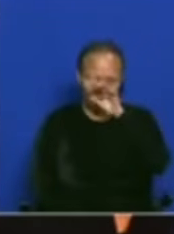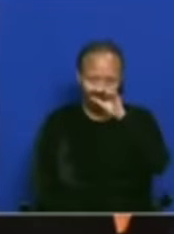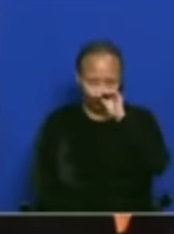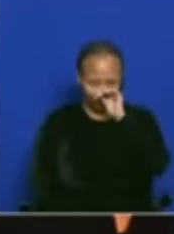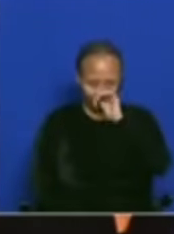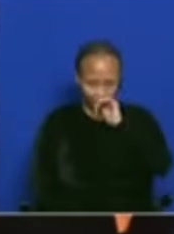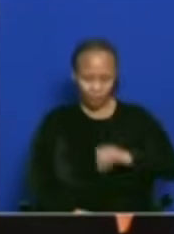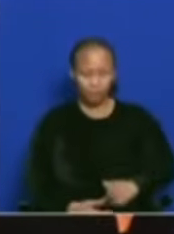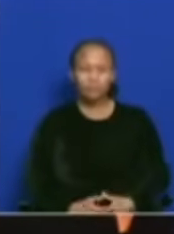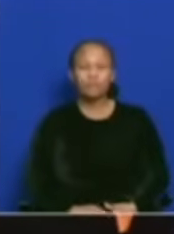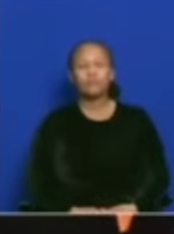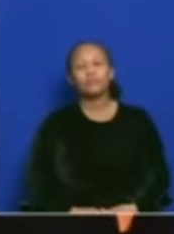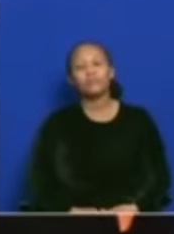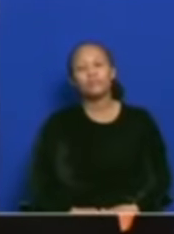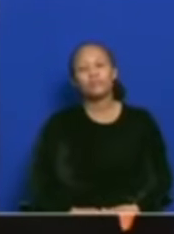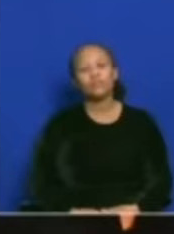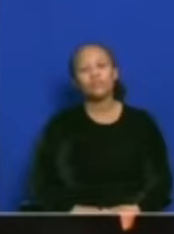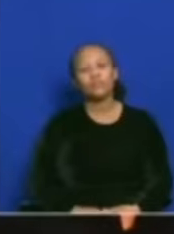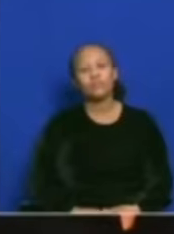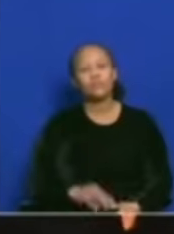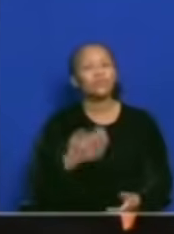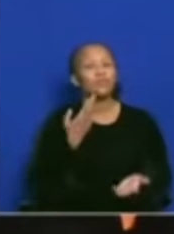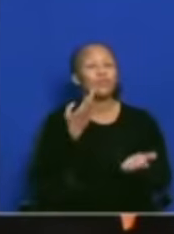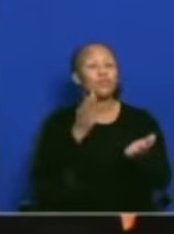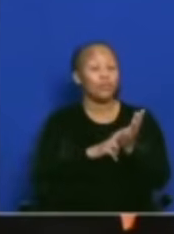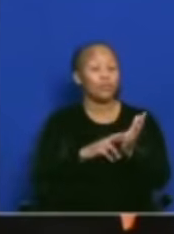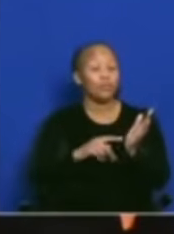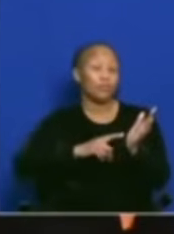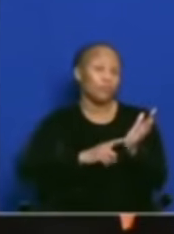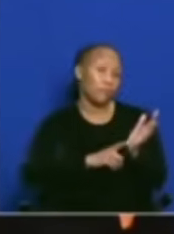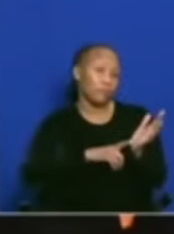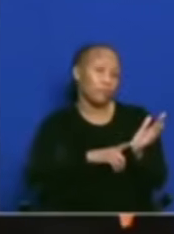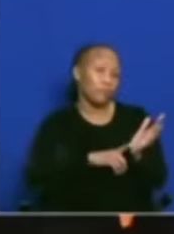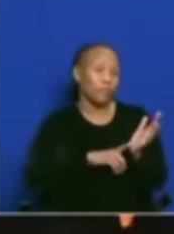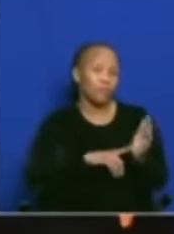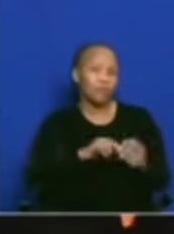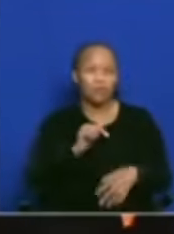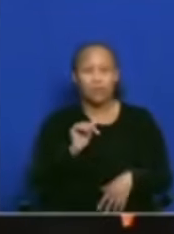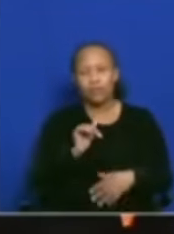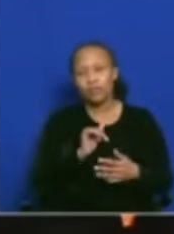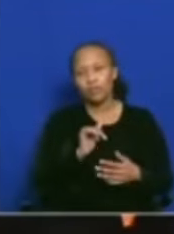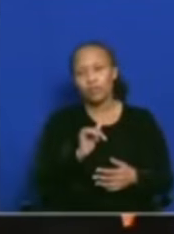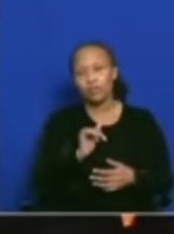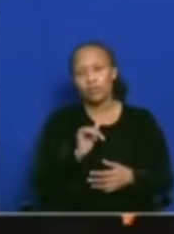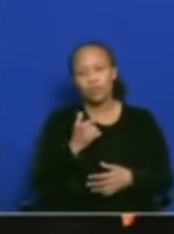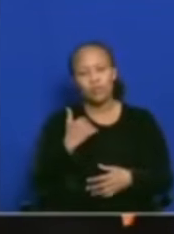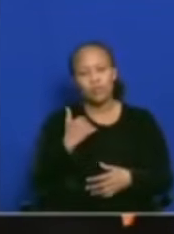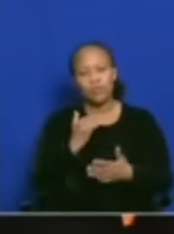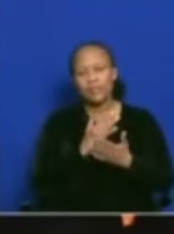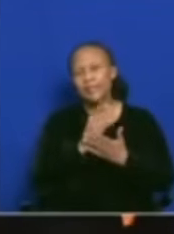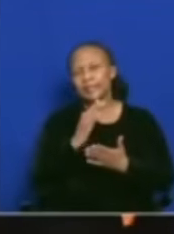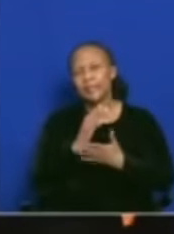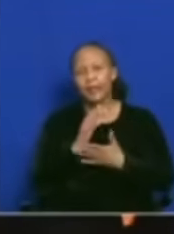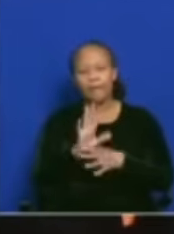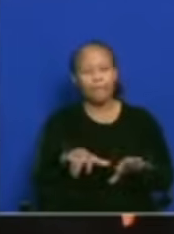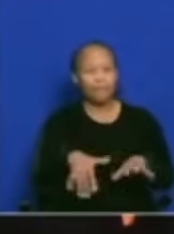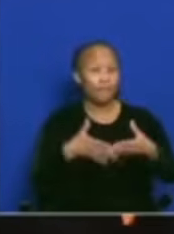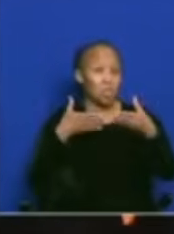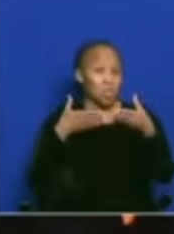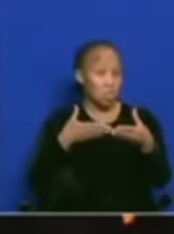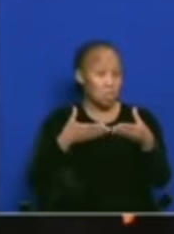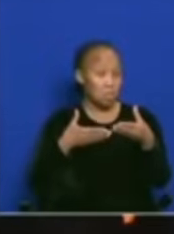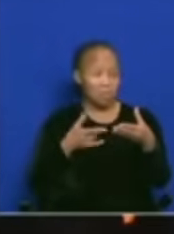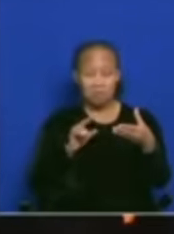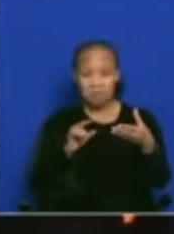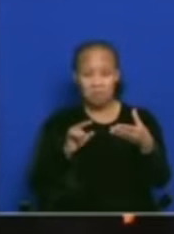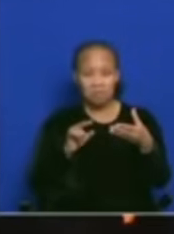submit certain documents into evidence. We don't need to hand it up. It will be provided to you separately in